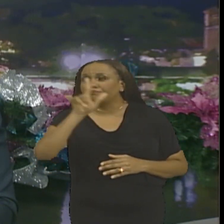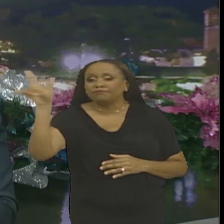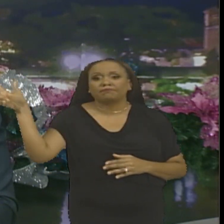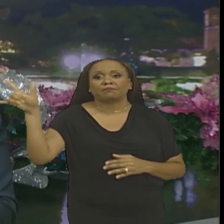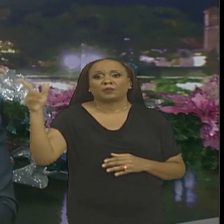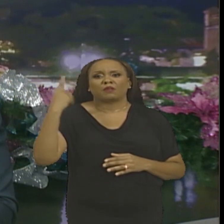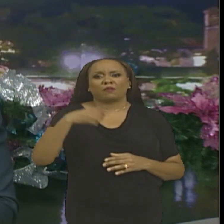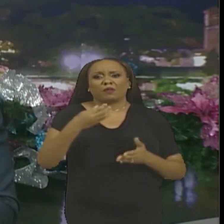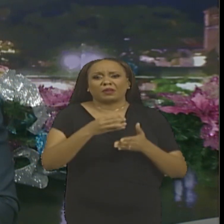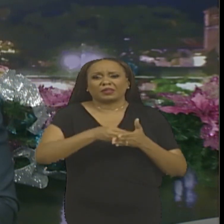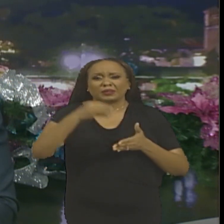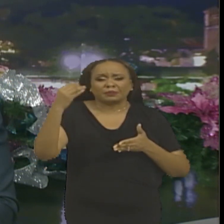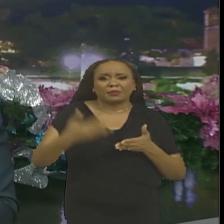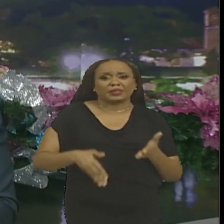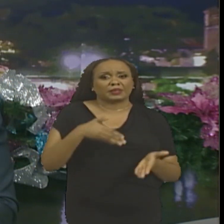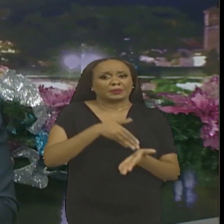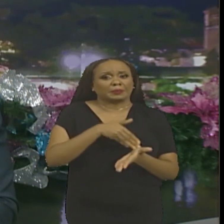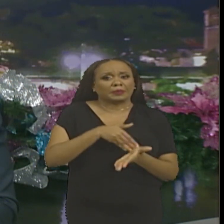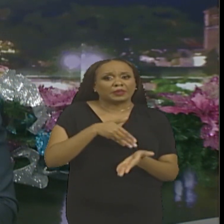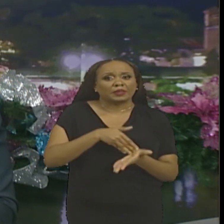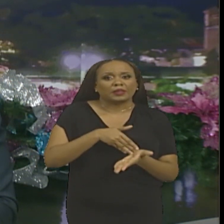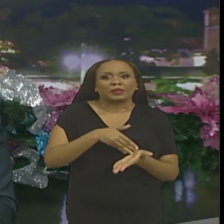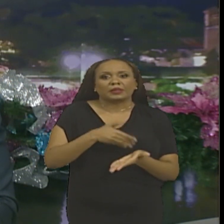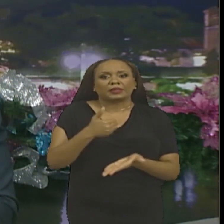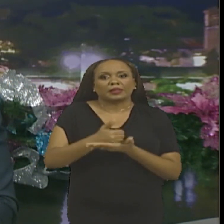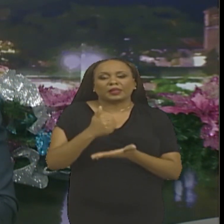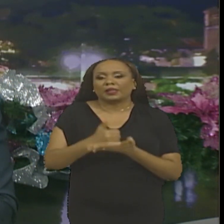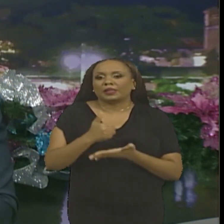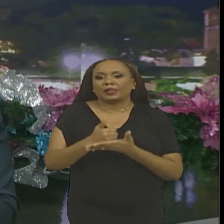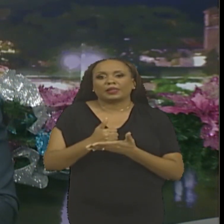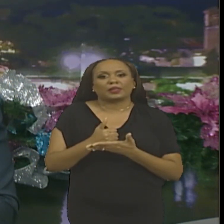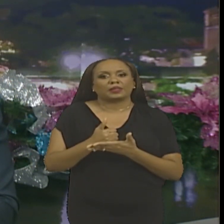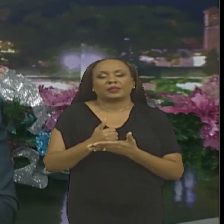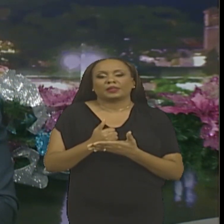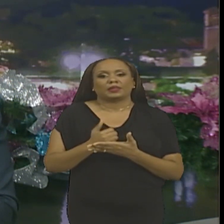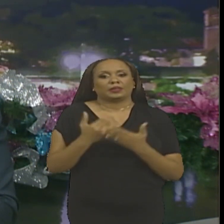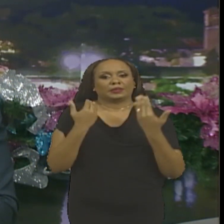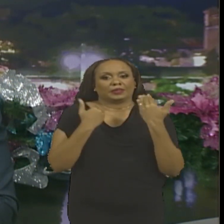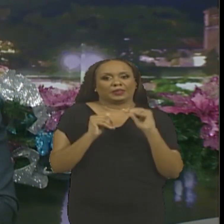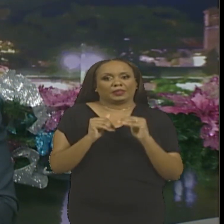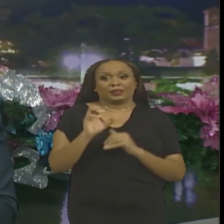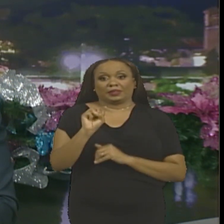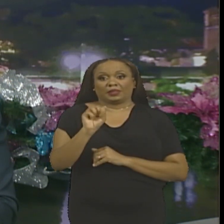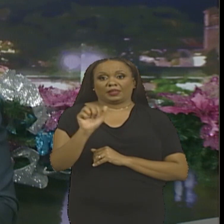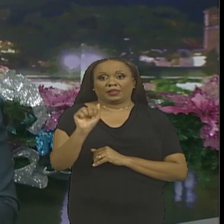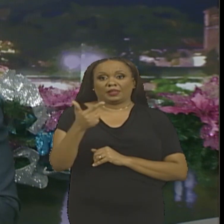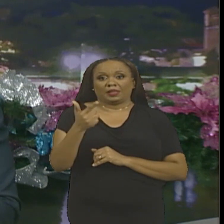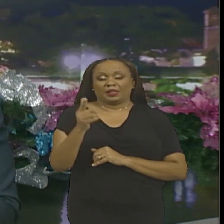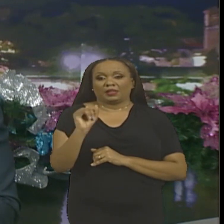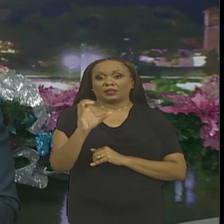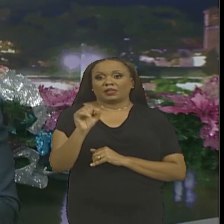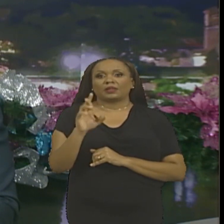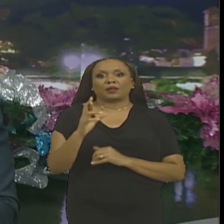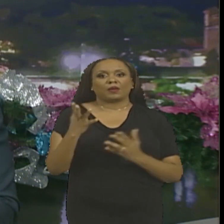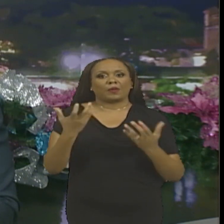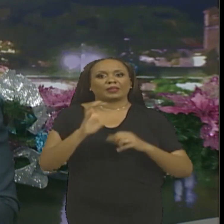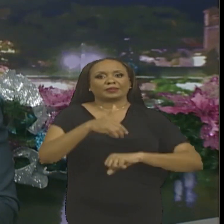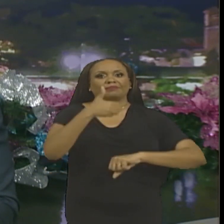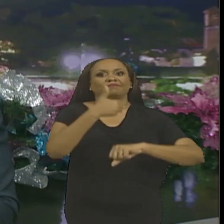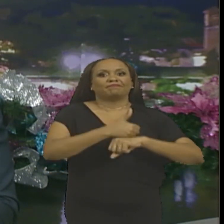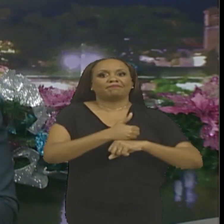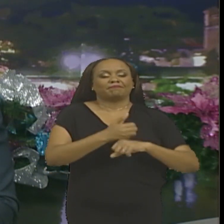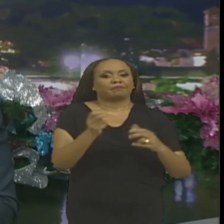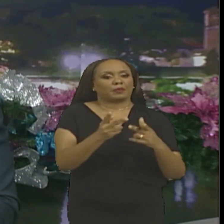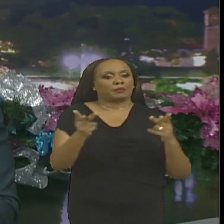treatment are numbered, as Sagicor Financial Corporation pushes ahead with its planned medical facility. It's earmarked for Boarded